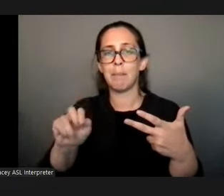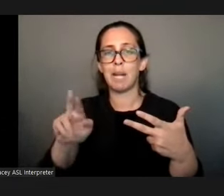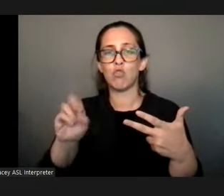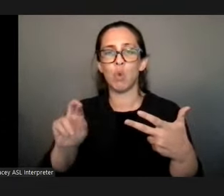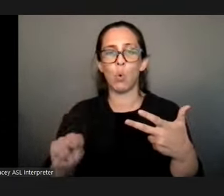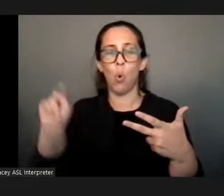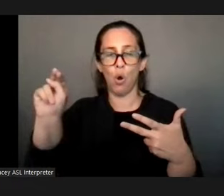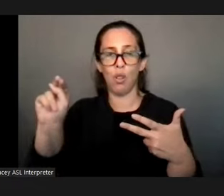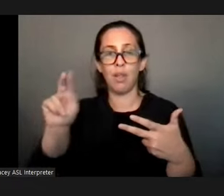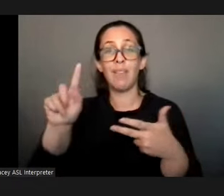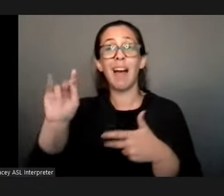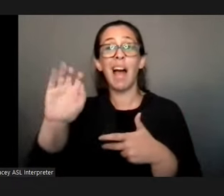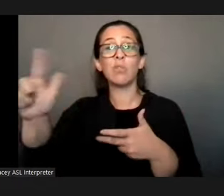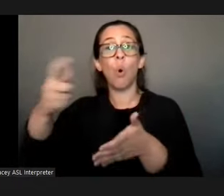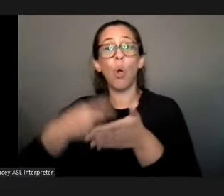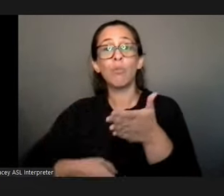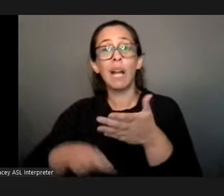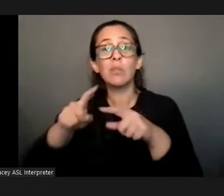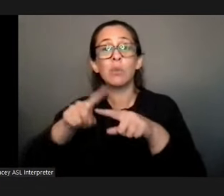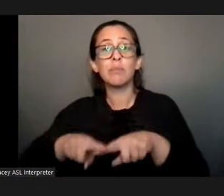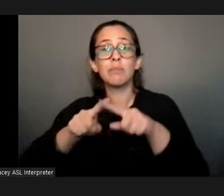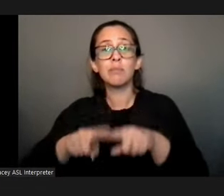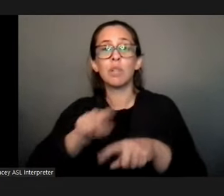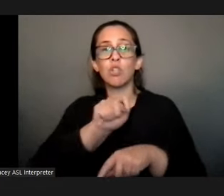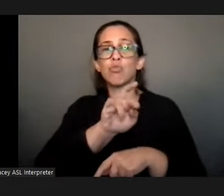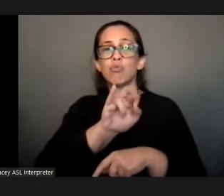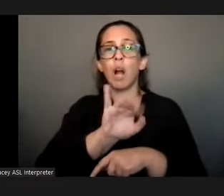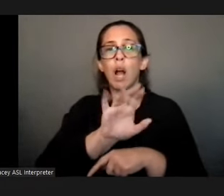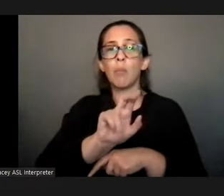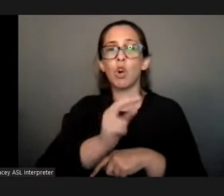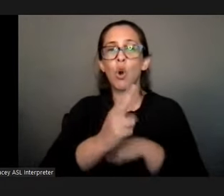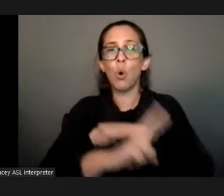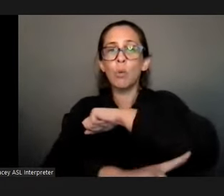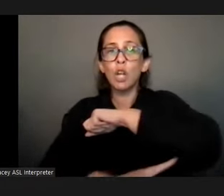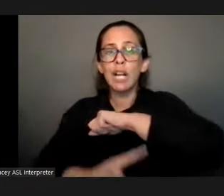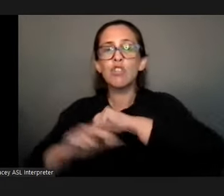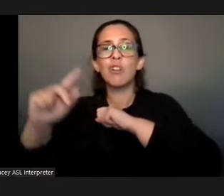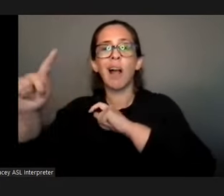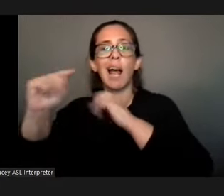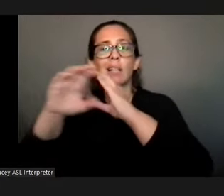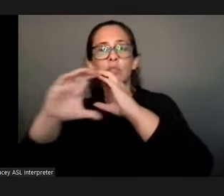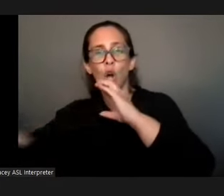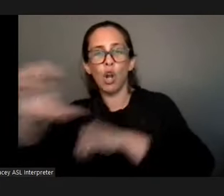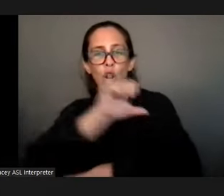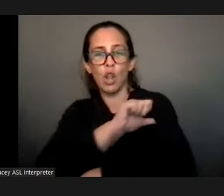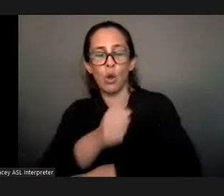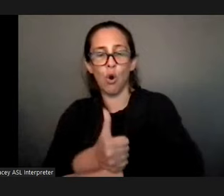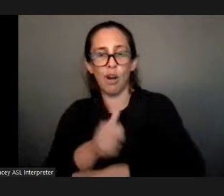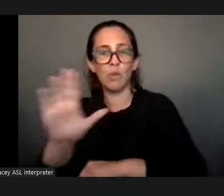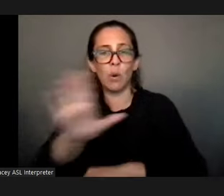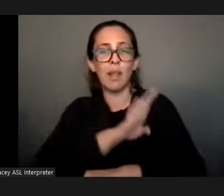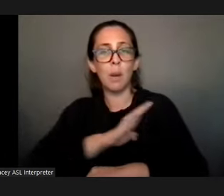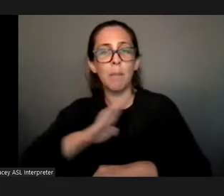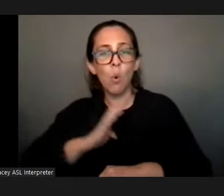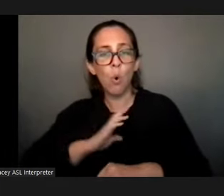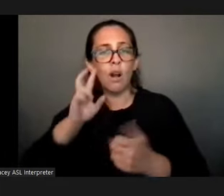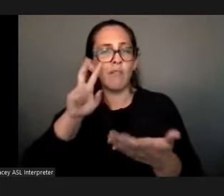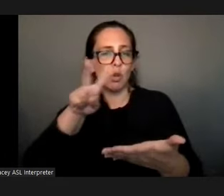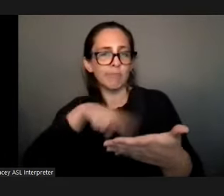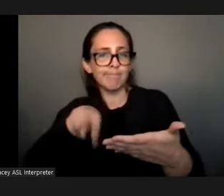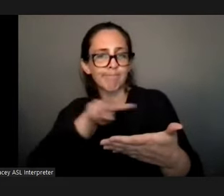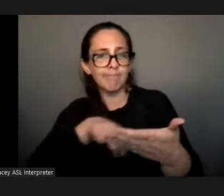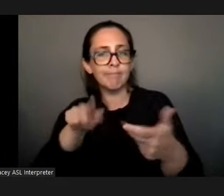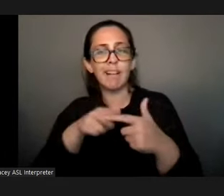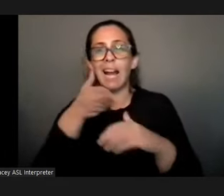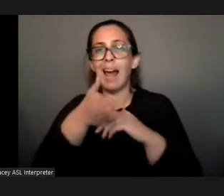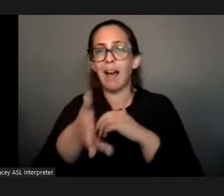rates will be determined by the Triborough Bridge and Tunnel Authority, or TBTA Board, informed by recommendations of the Traffic Mobility Review Board and after a